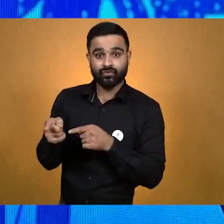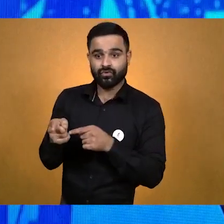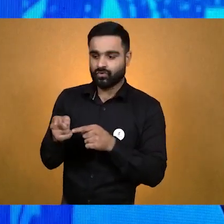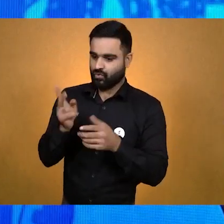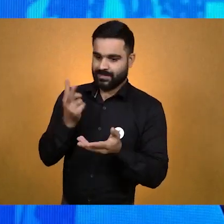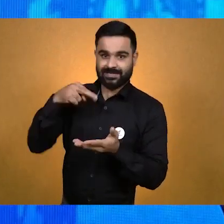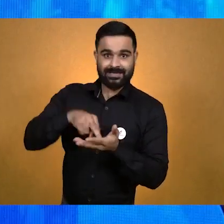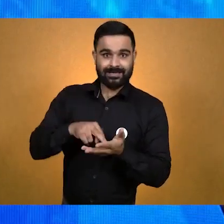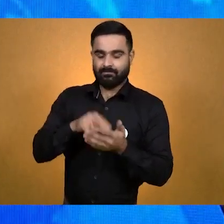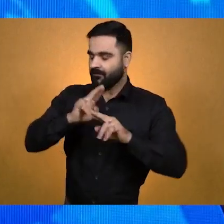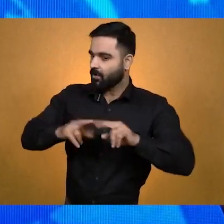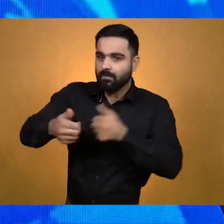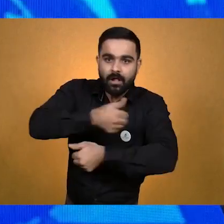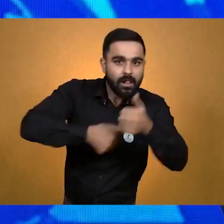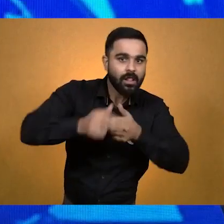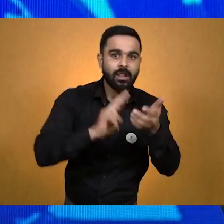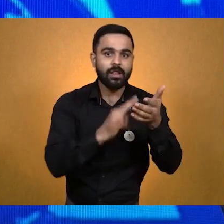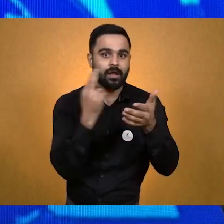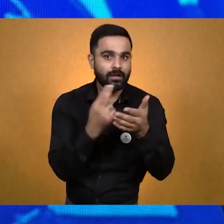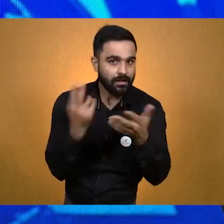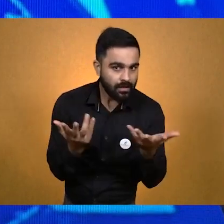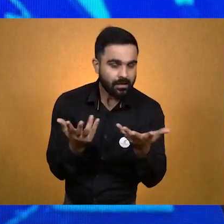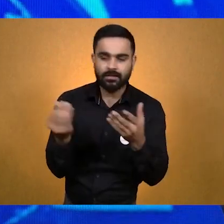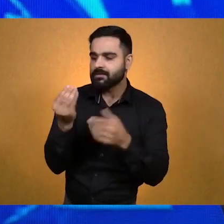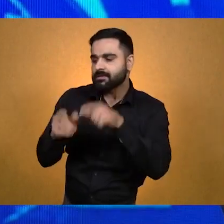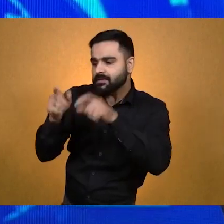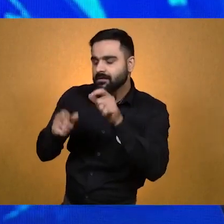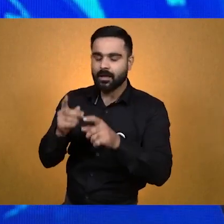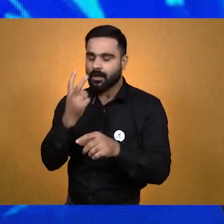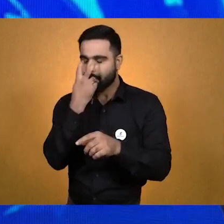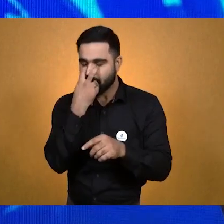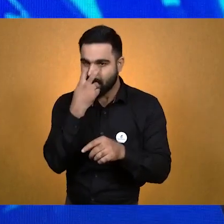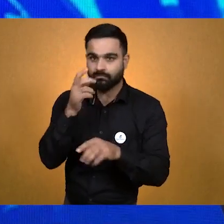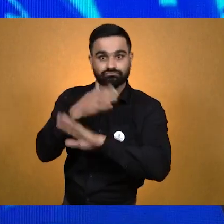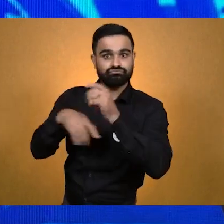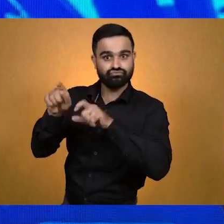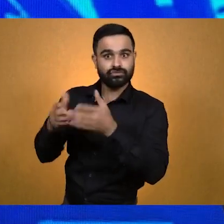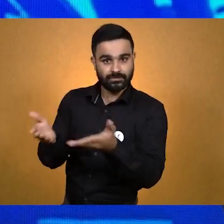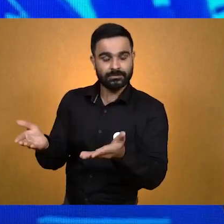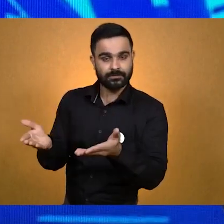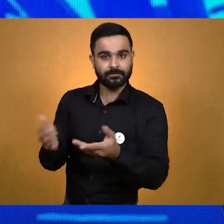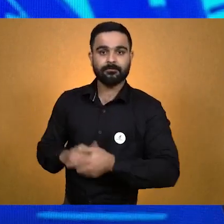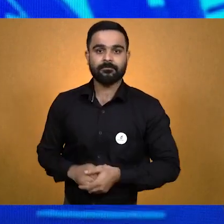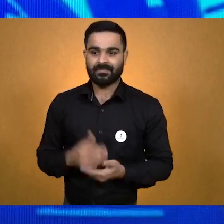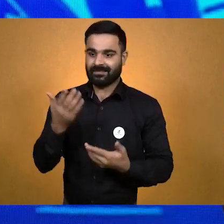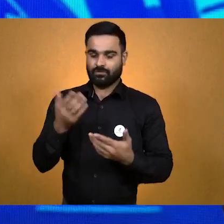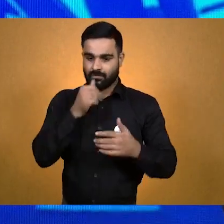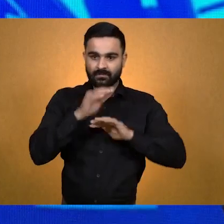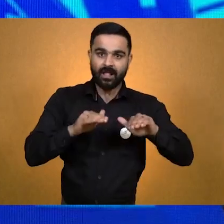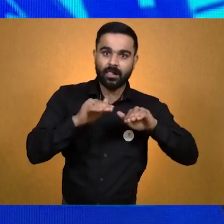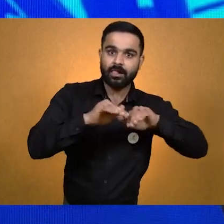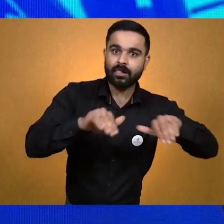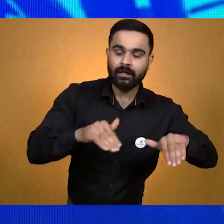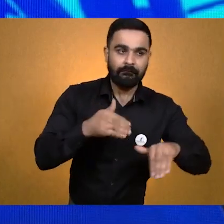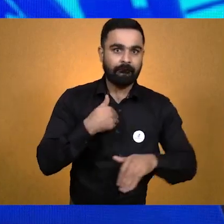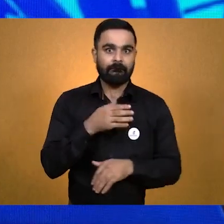at a stage when they are competing at the national level, some of them who are visually impaired couldn't get into water. They